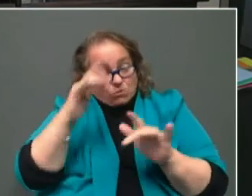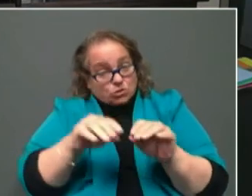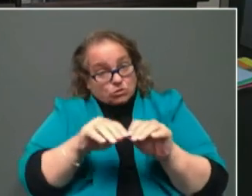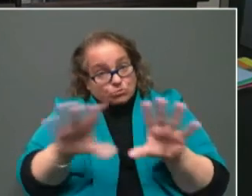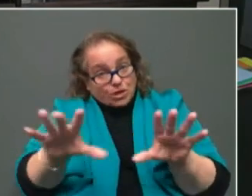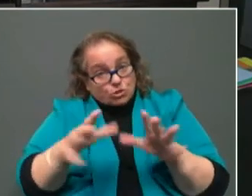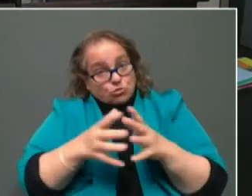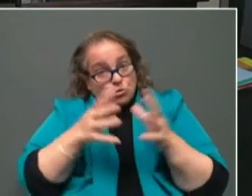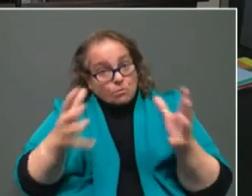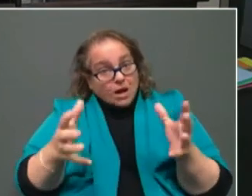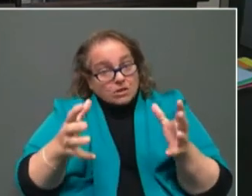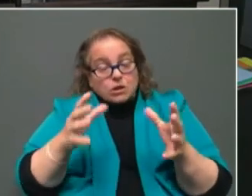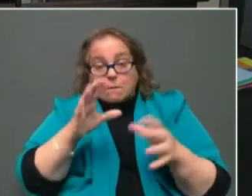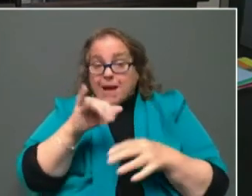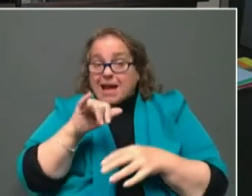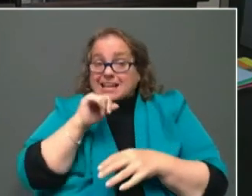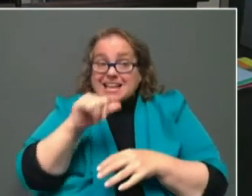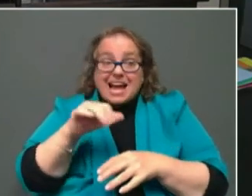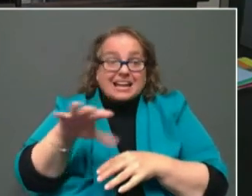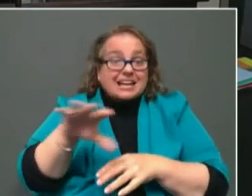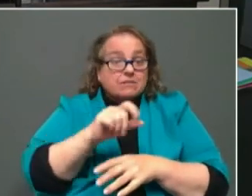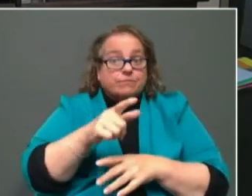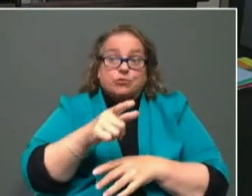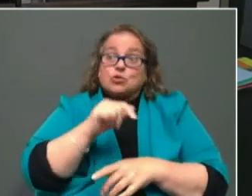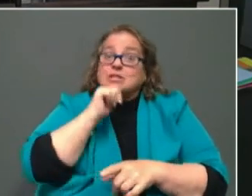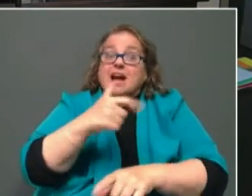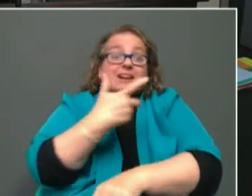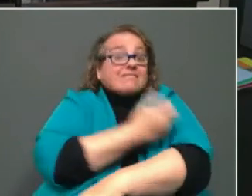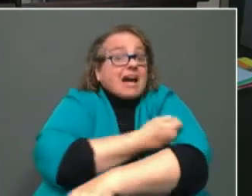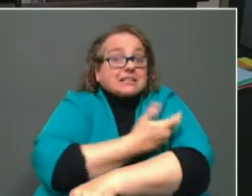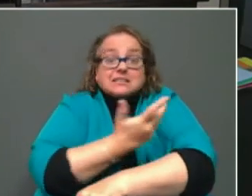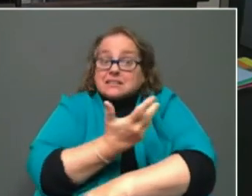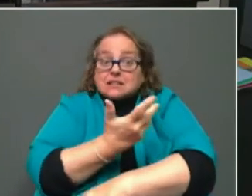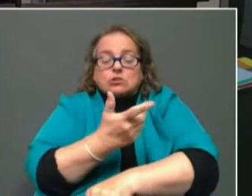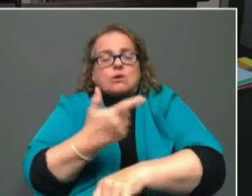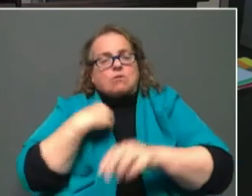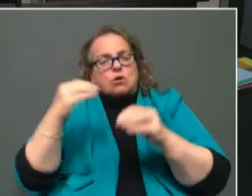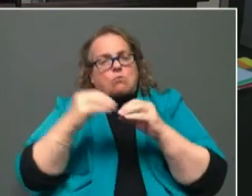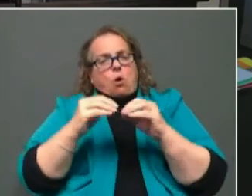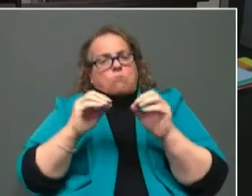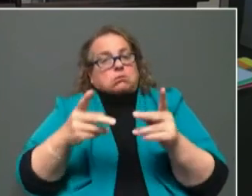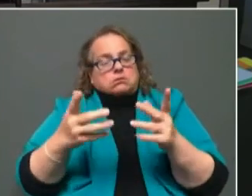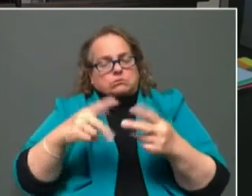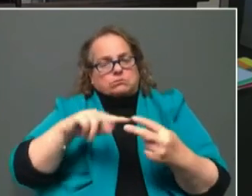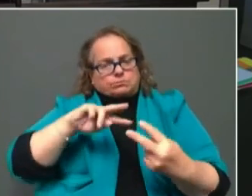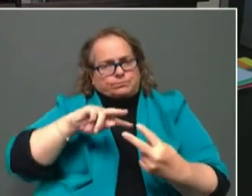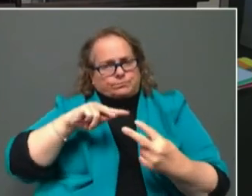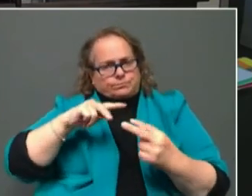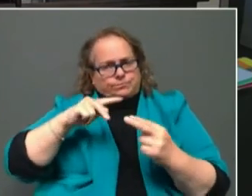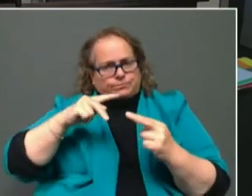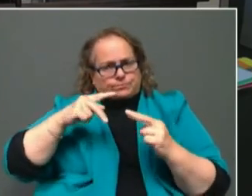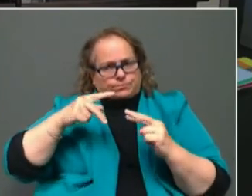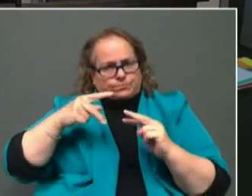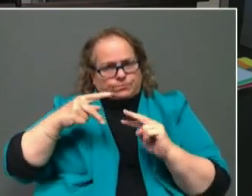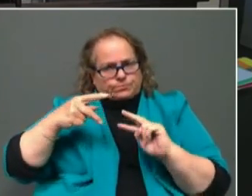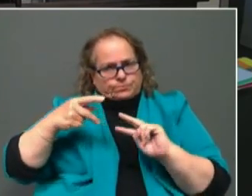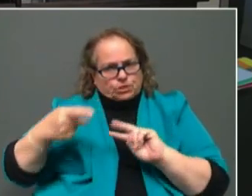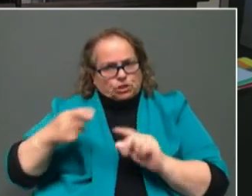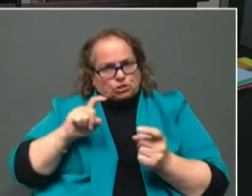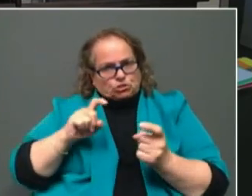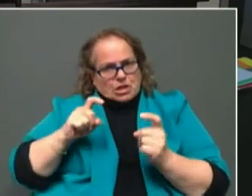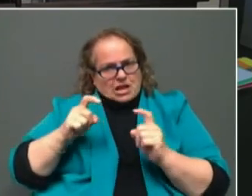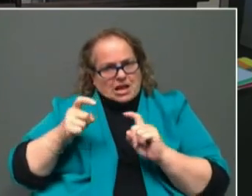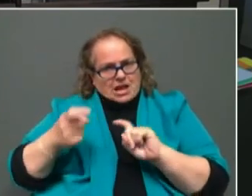not getting vaccinated, it has more and more of an opportunity to mutate and to change. And sheer blind luck